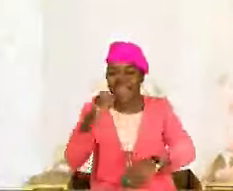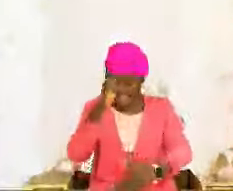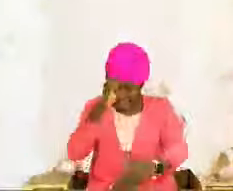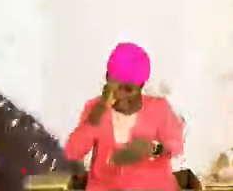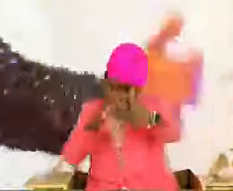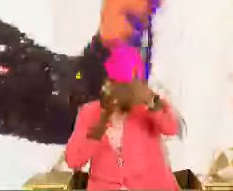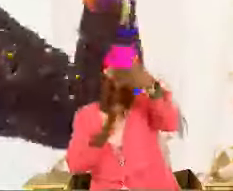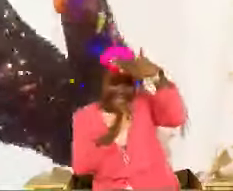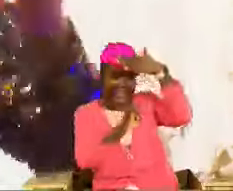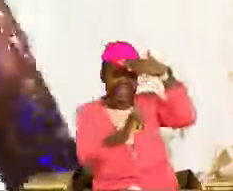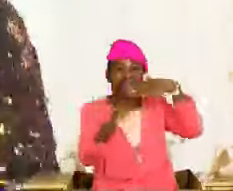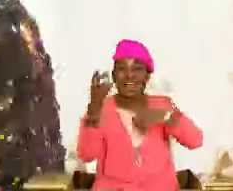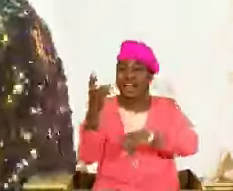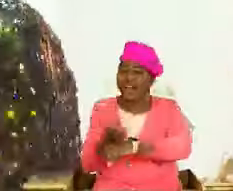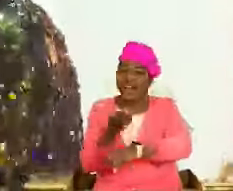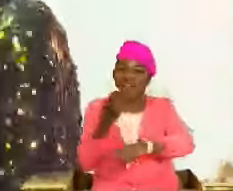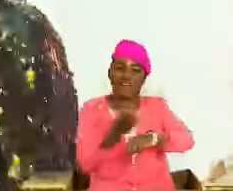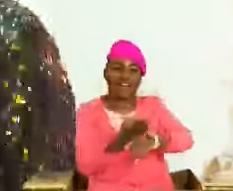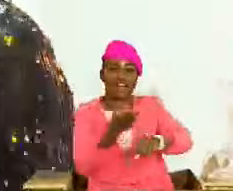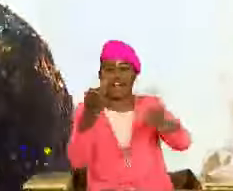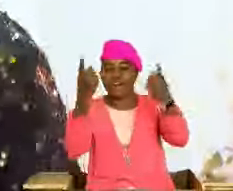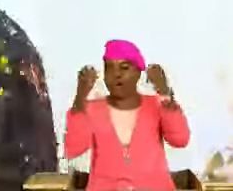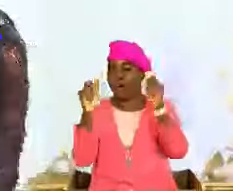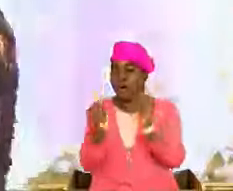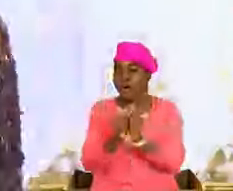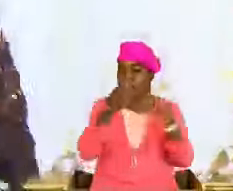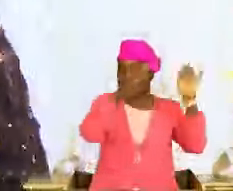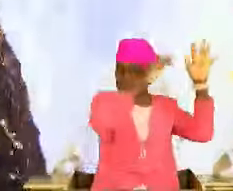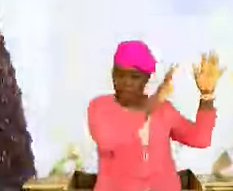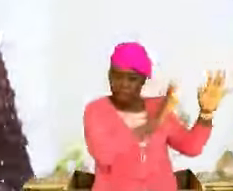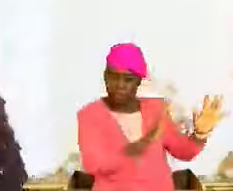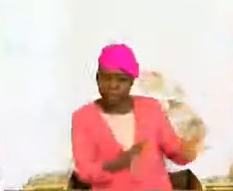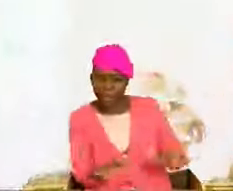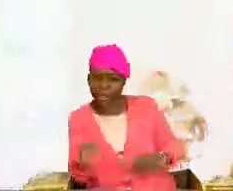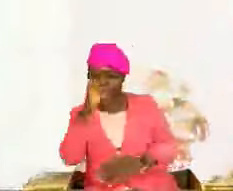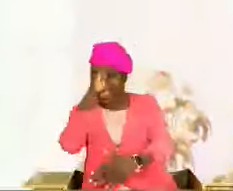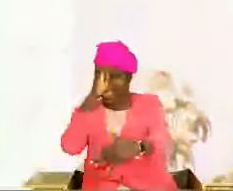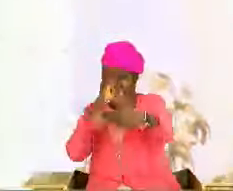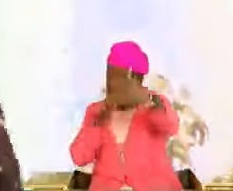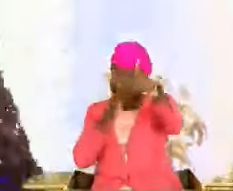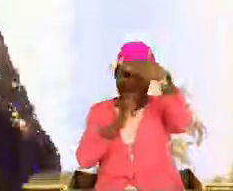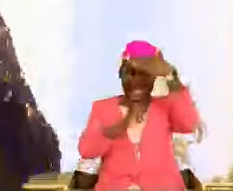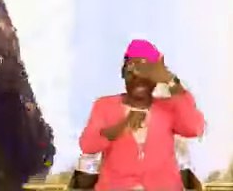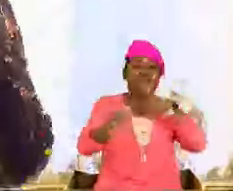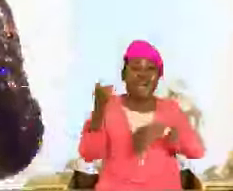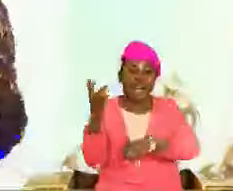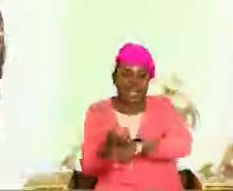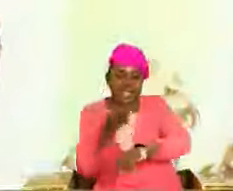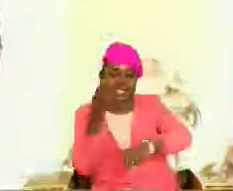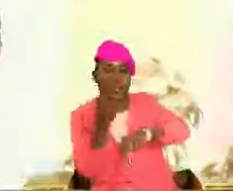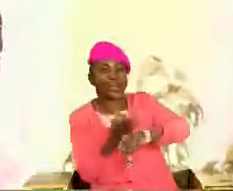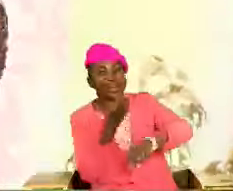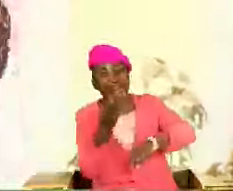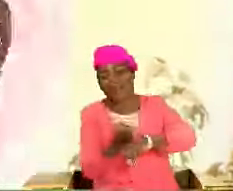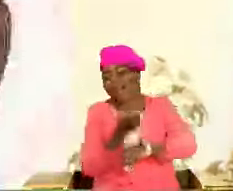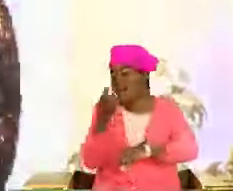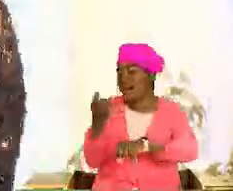com in up FL Elijah Rock a shout shout shout